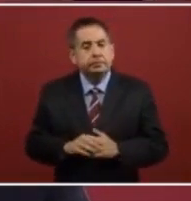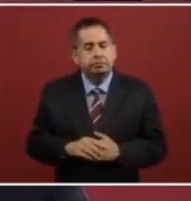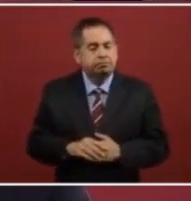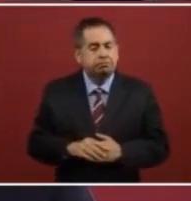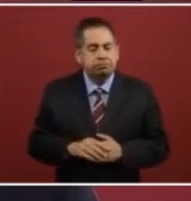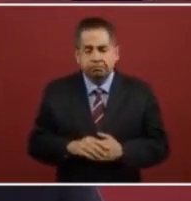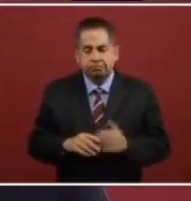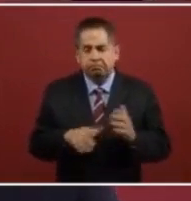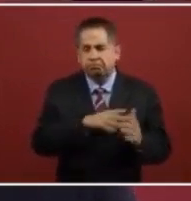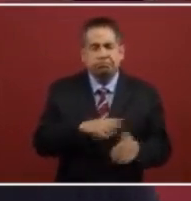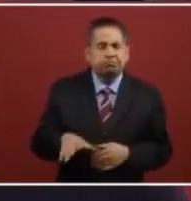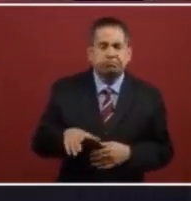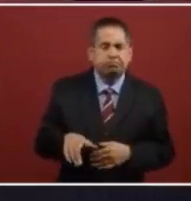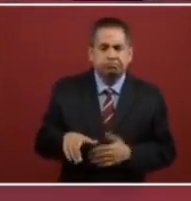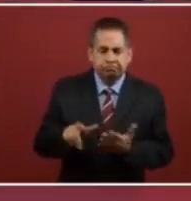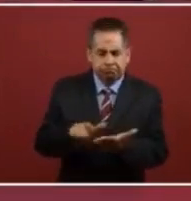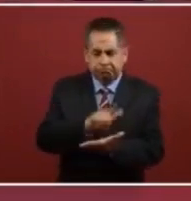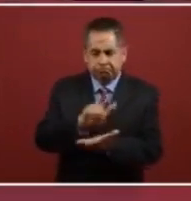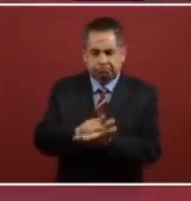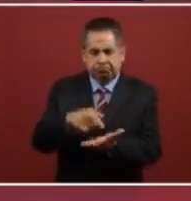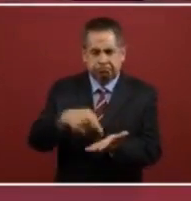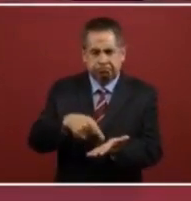rechaza Justice Court la ley,